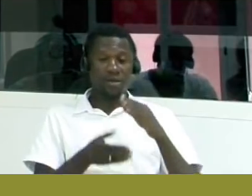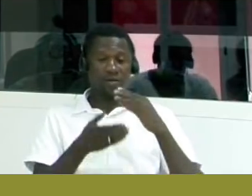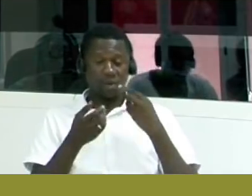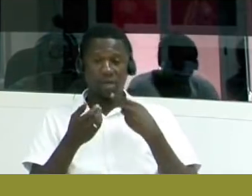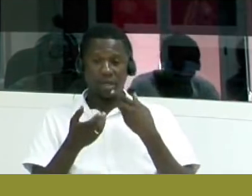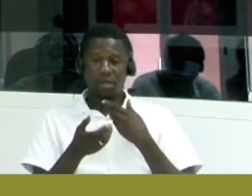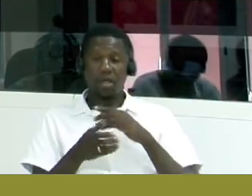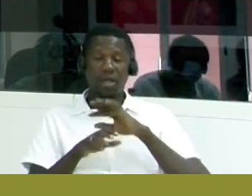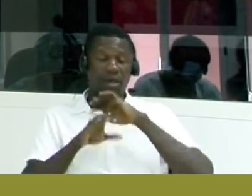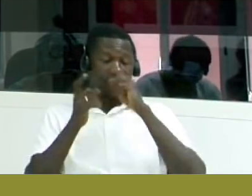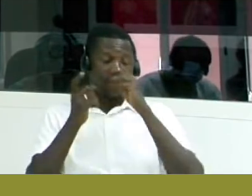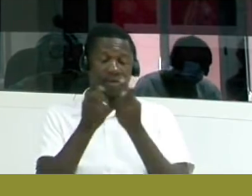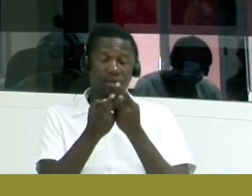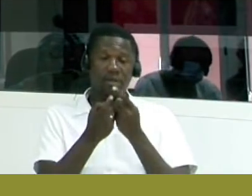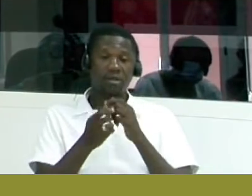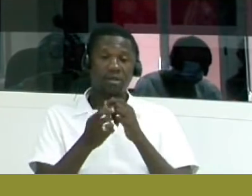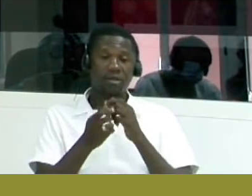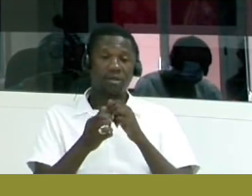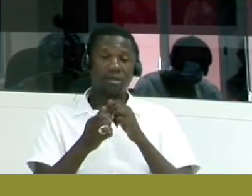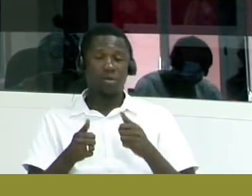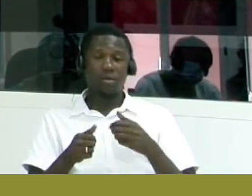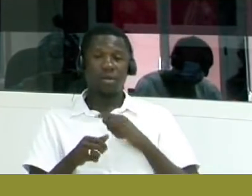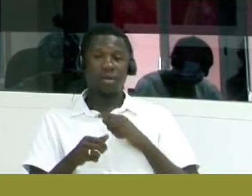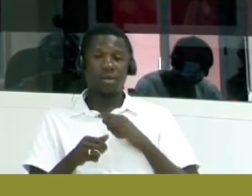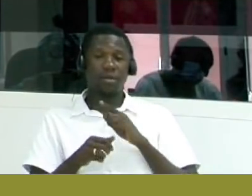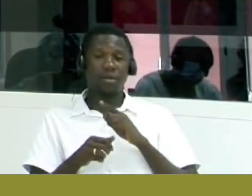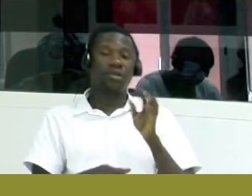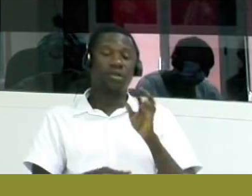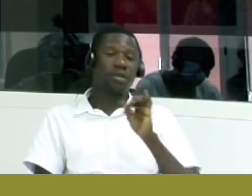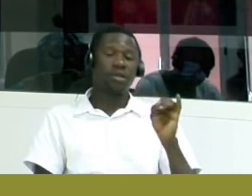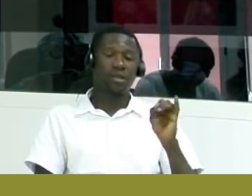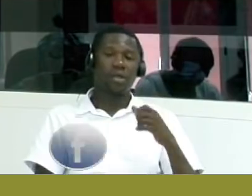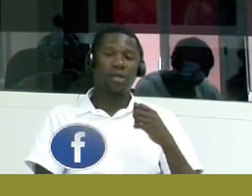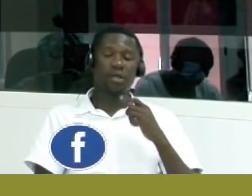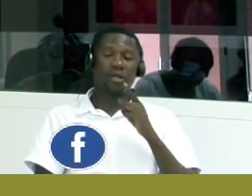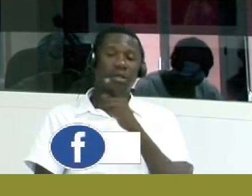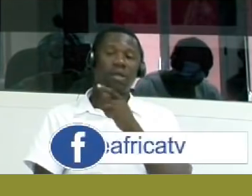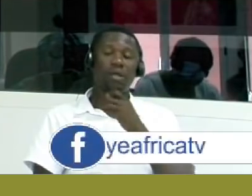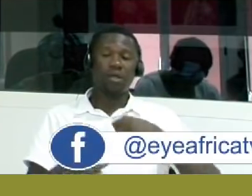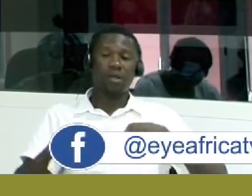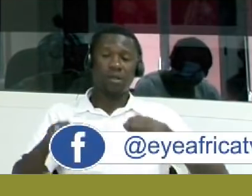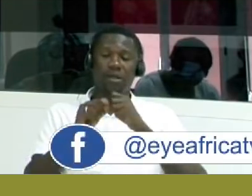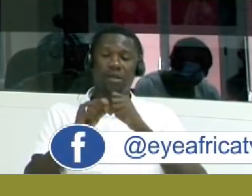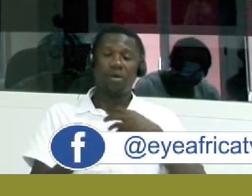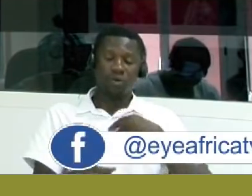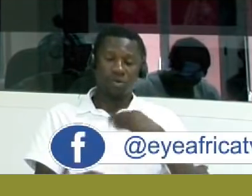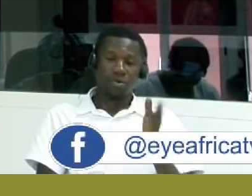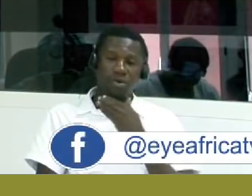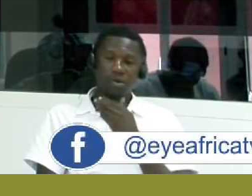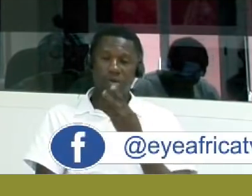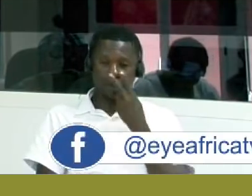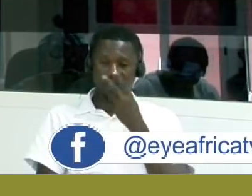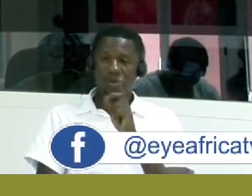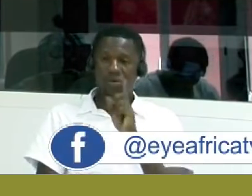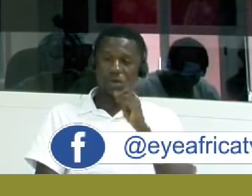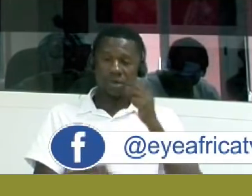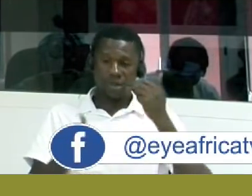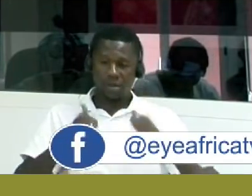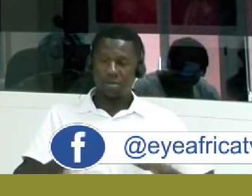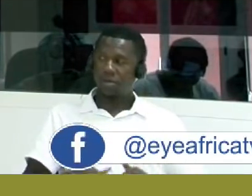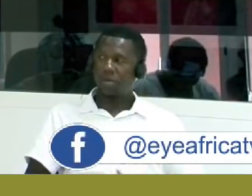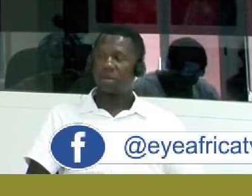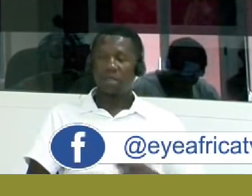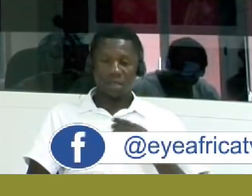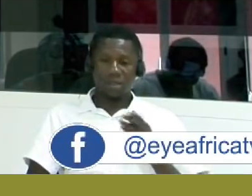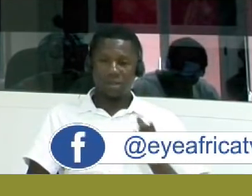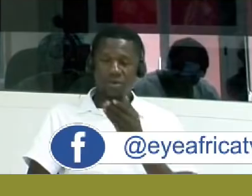at GTI and that area. I want to go out and see what is happening. I said, go ahead. If it had